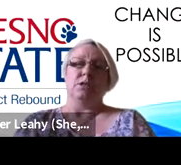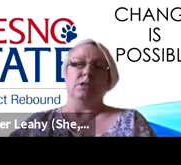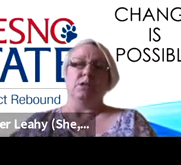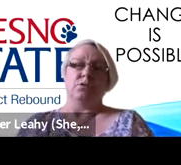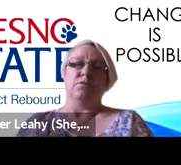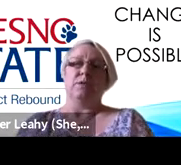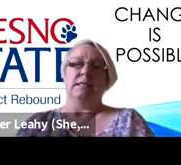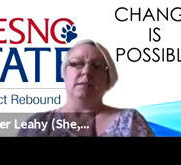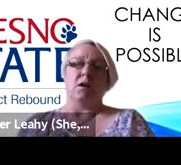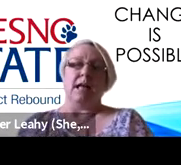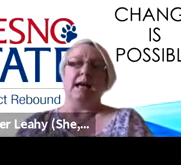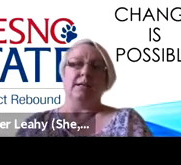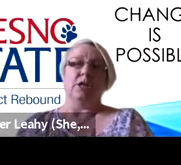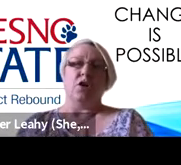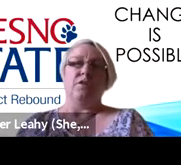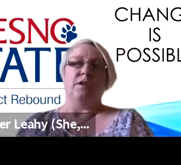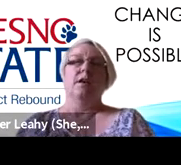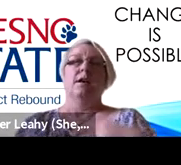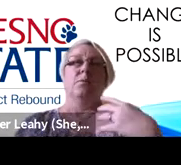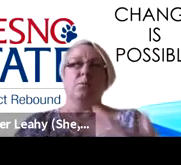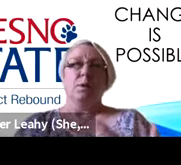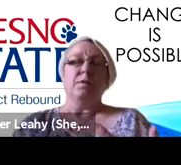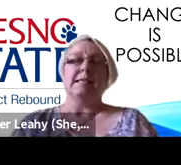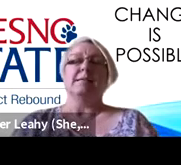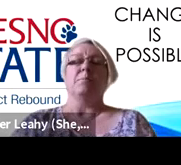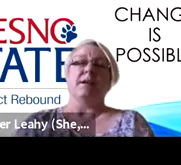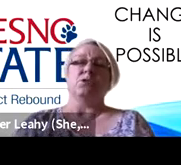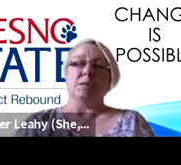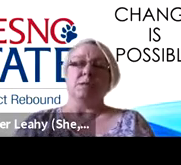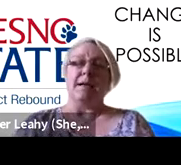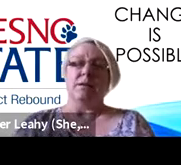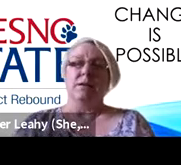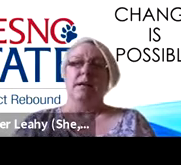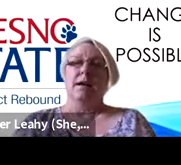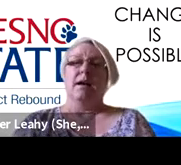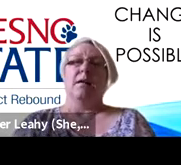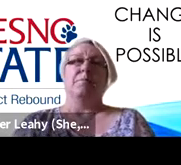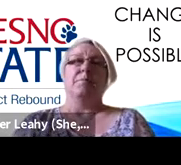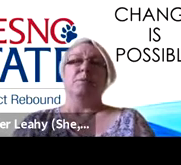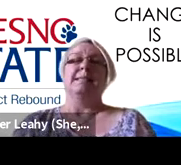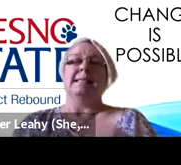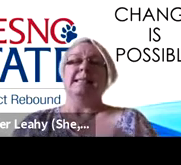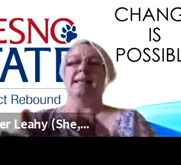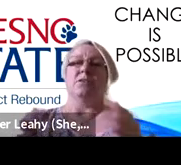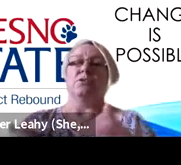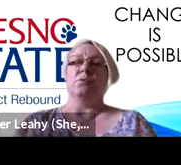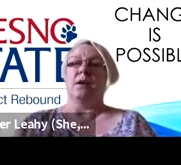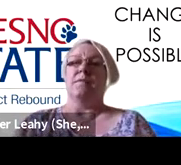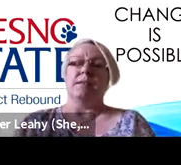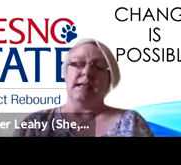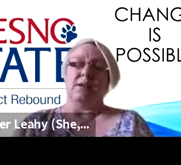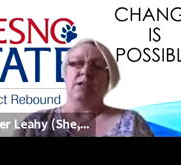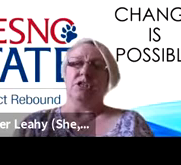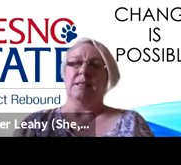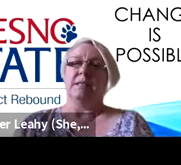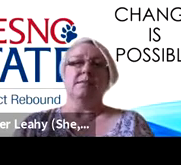we went to digital fully online during COVID, we've even seen some professors retire, resisting the use of